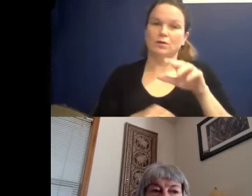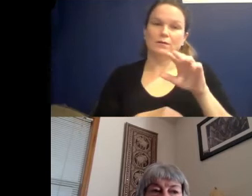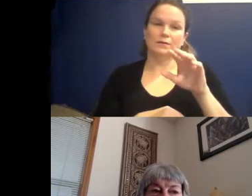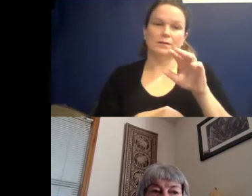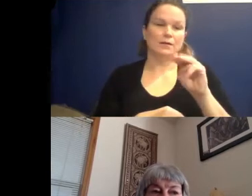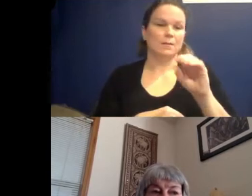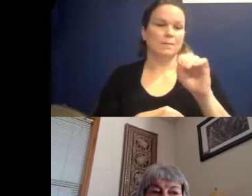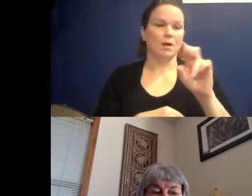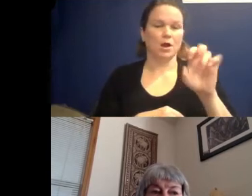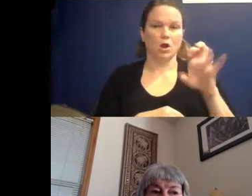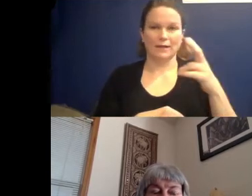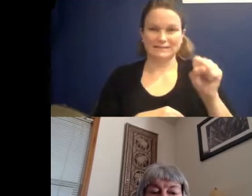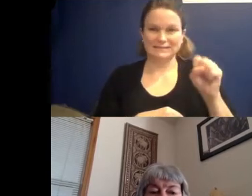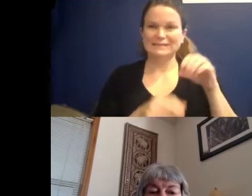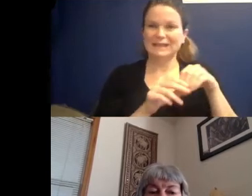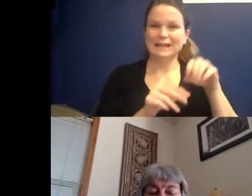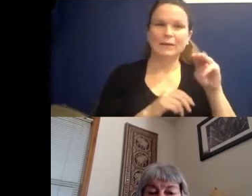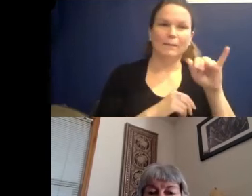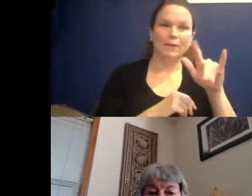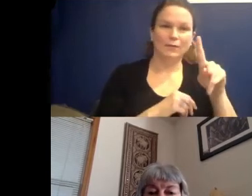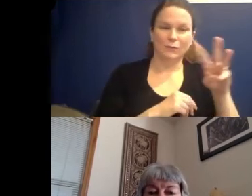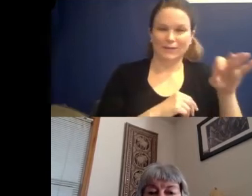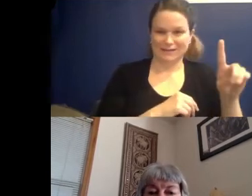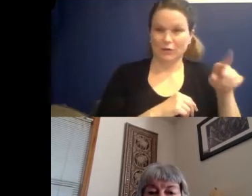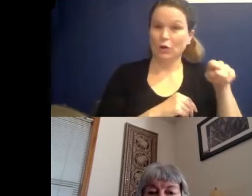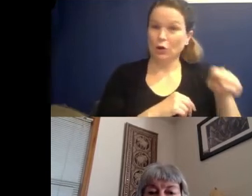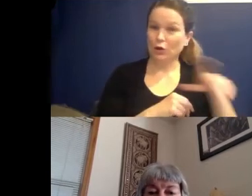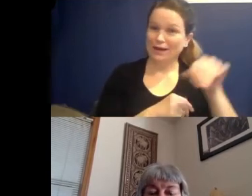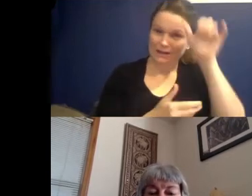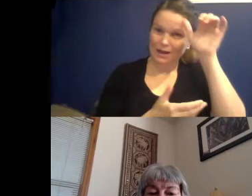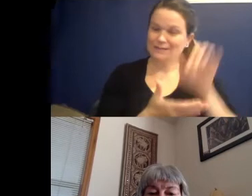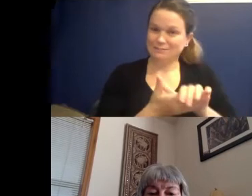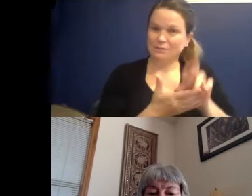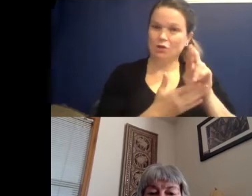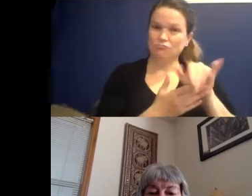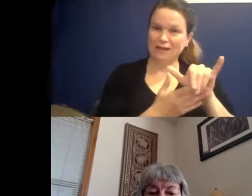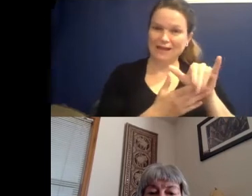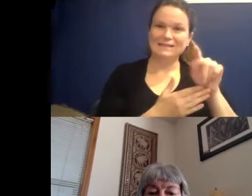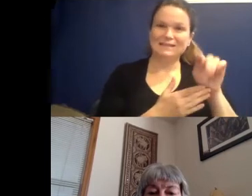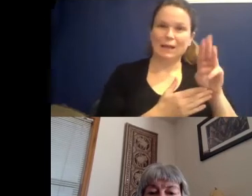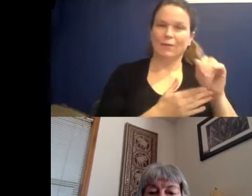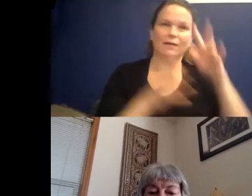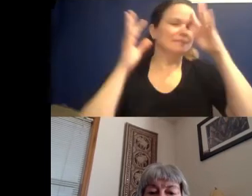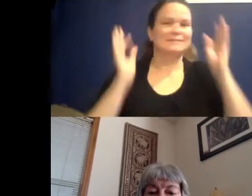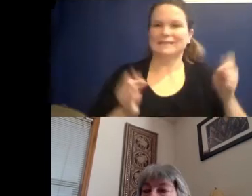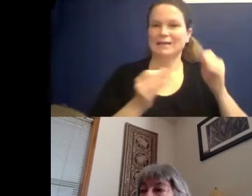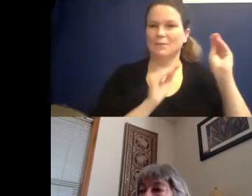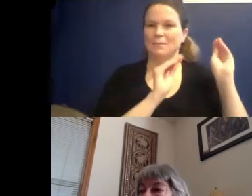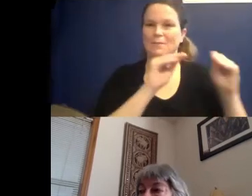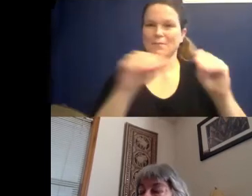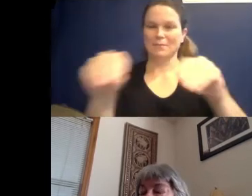Milkweed. That experience caused her and her husband, Ray Temple, to plant milkweed at home, and